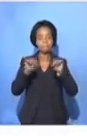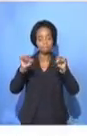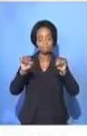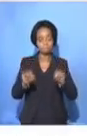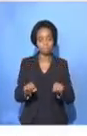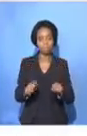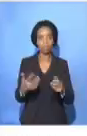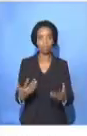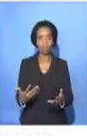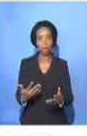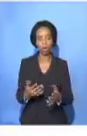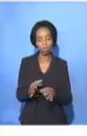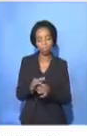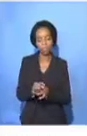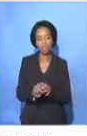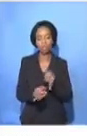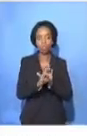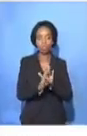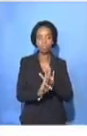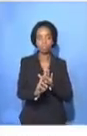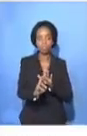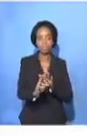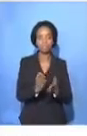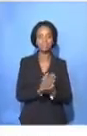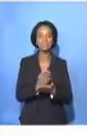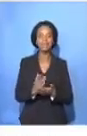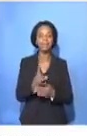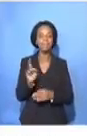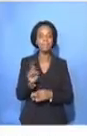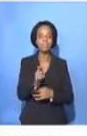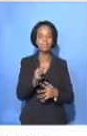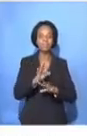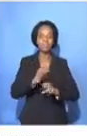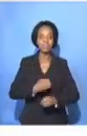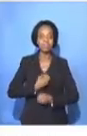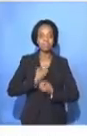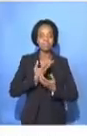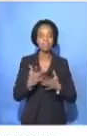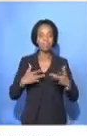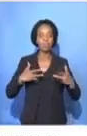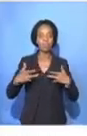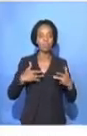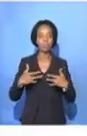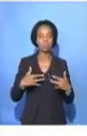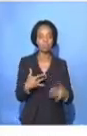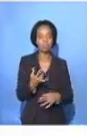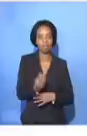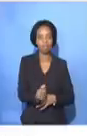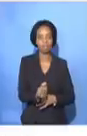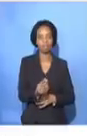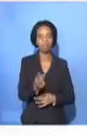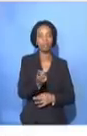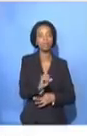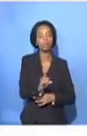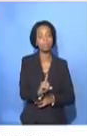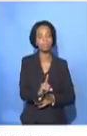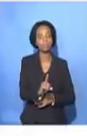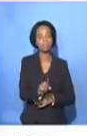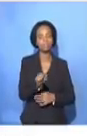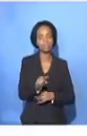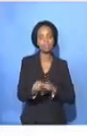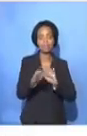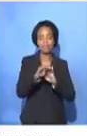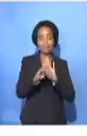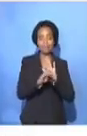representation. Some stakeholders expressed concern that the least